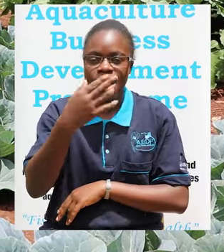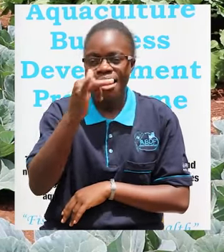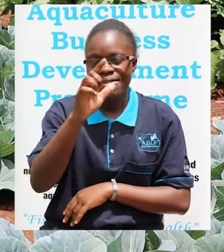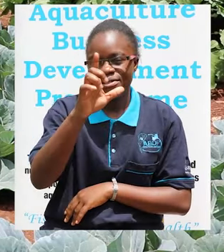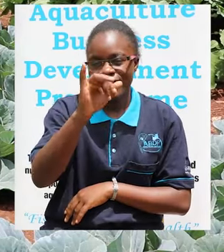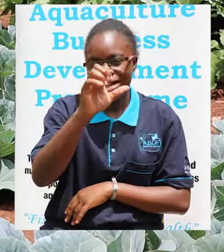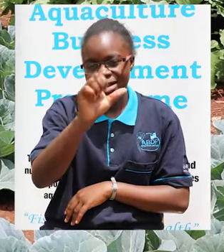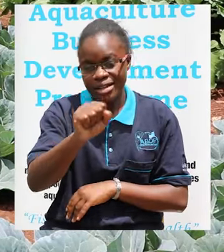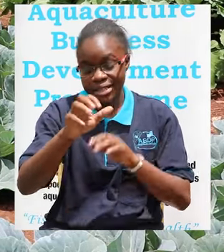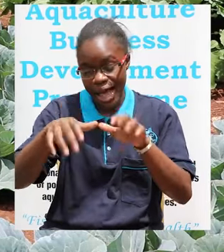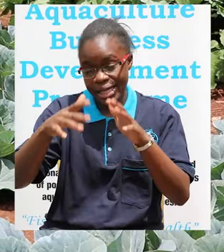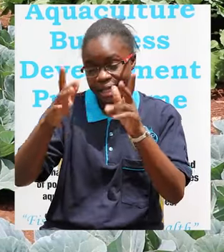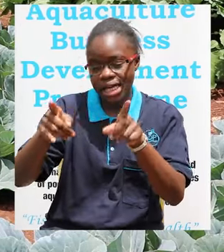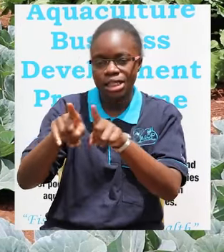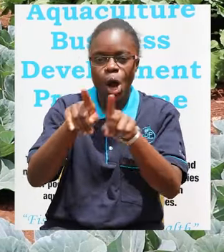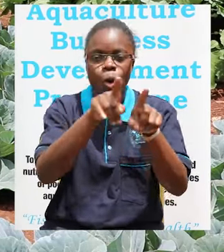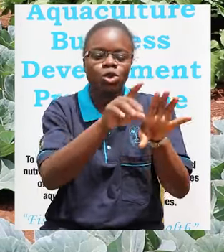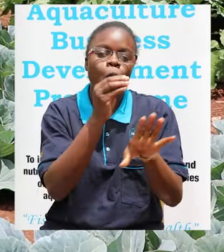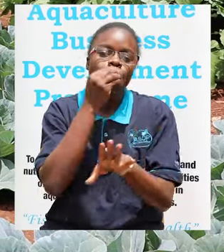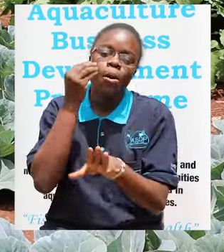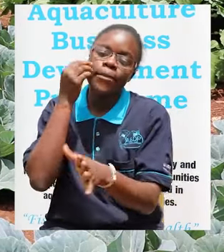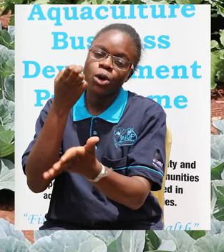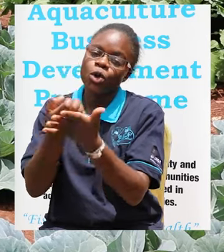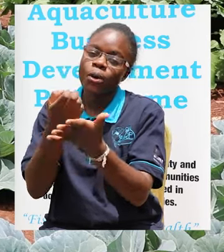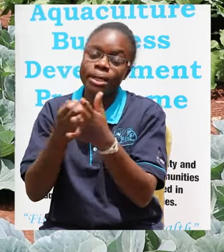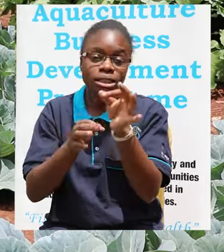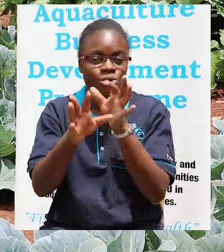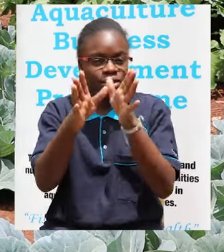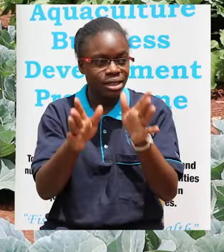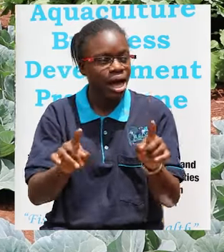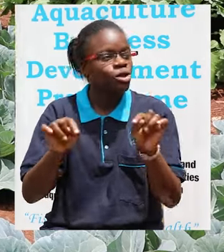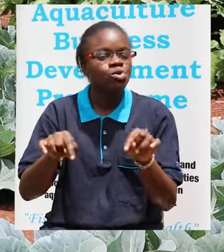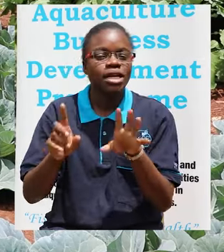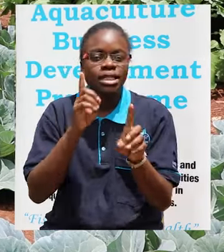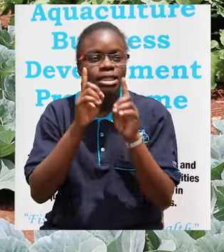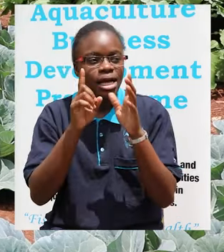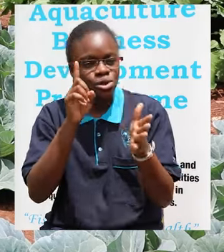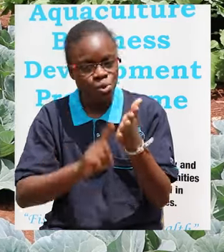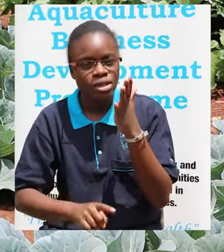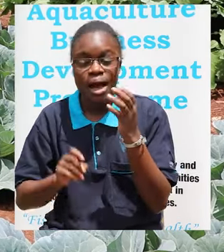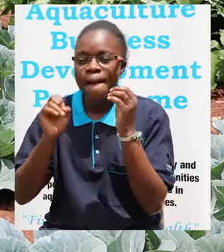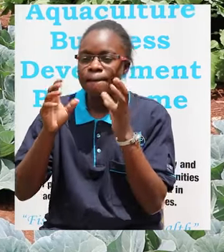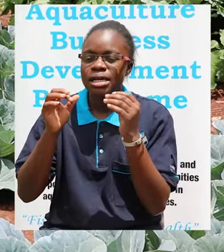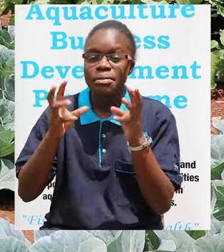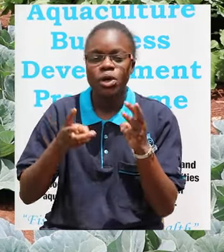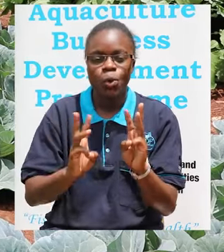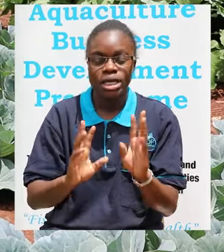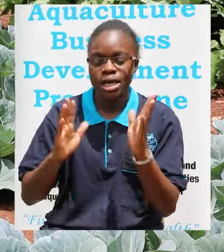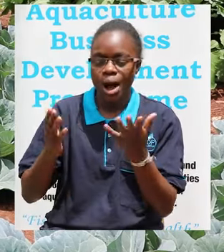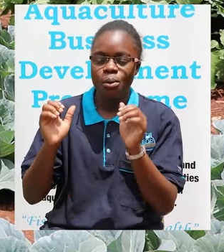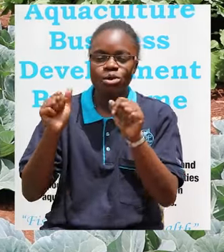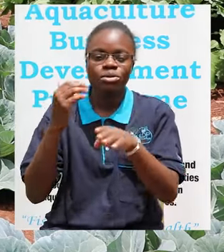Andambi, and I'm an agriculture and home economics officer. For today, we shall be talking about the multi-story garden. For you to